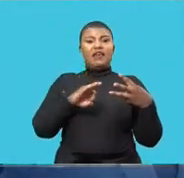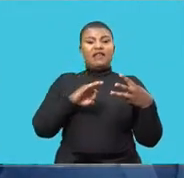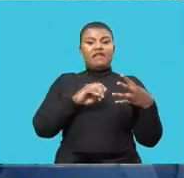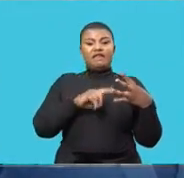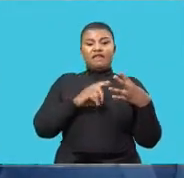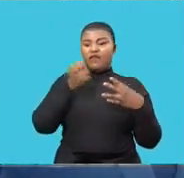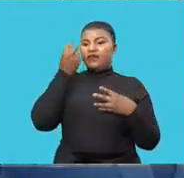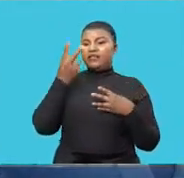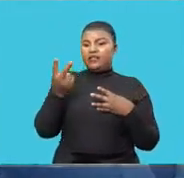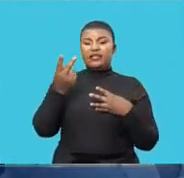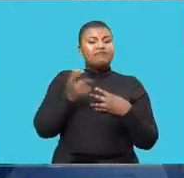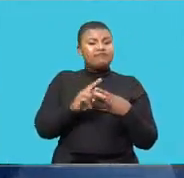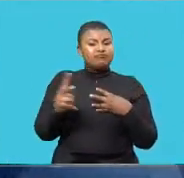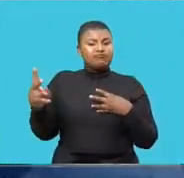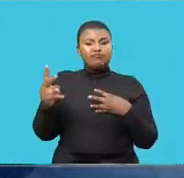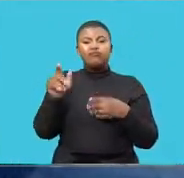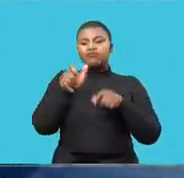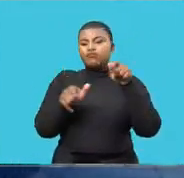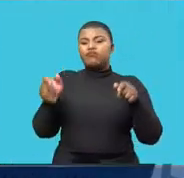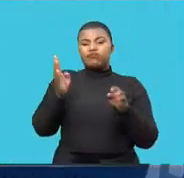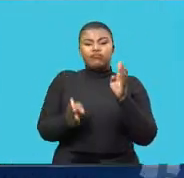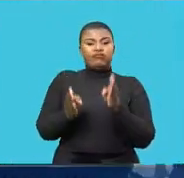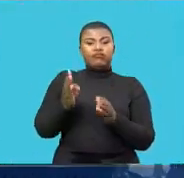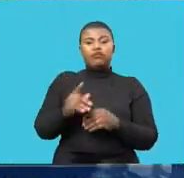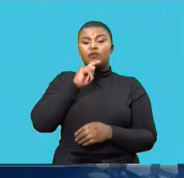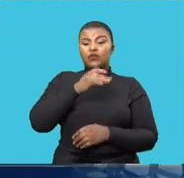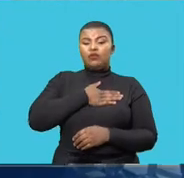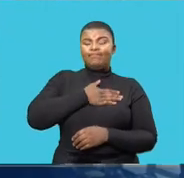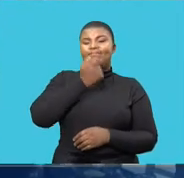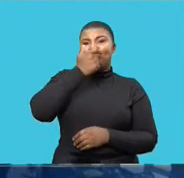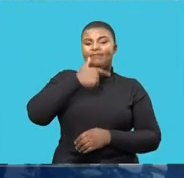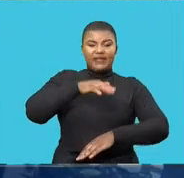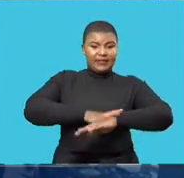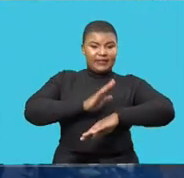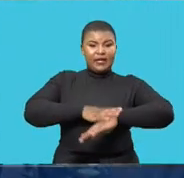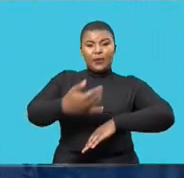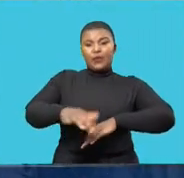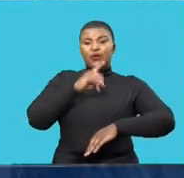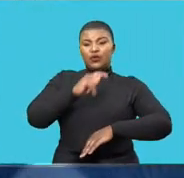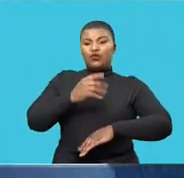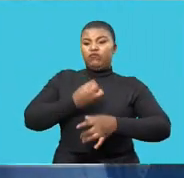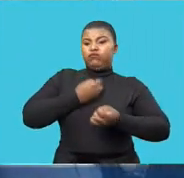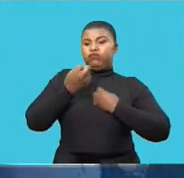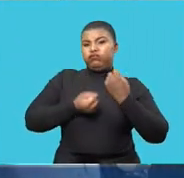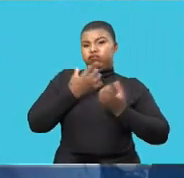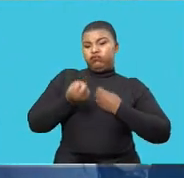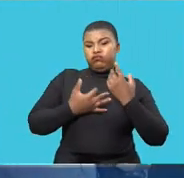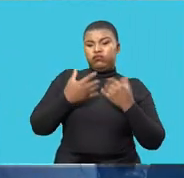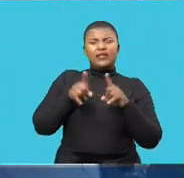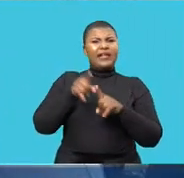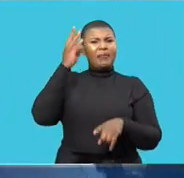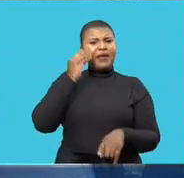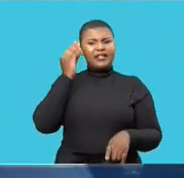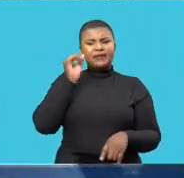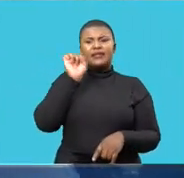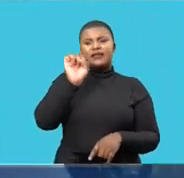in the mixture of all things. You know, it is really a very, very sad situation, given the speakers and their, you know, experiences